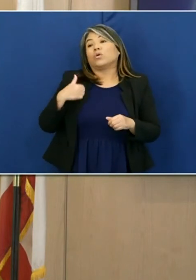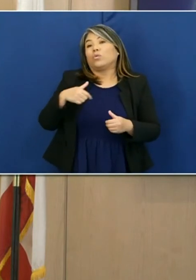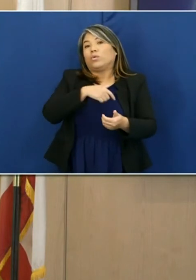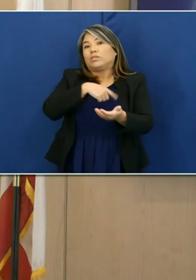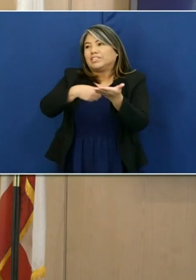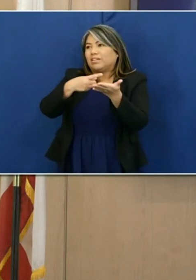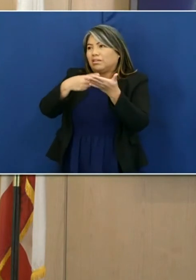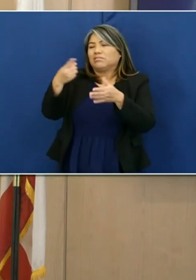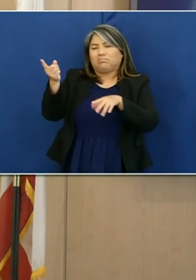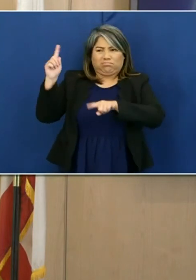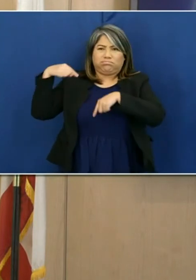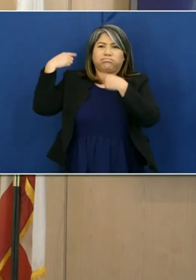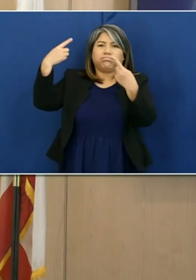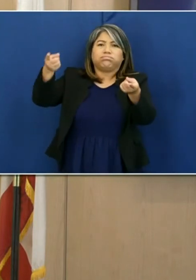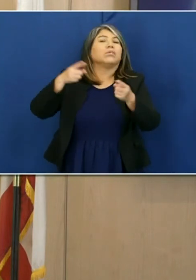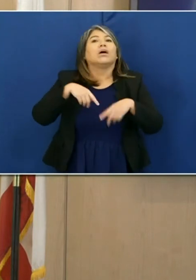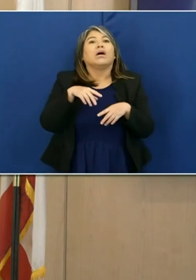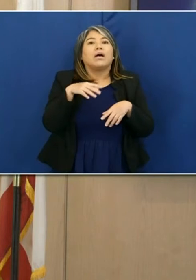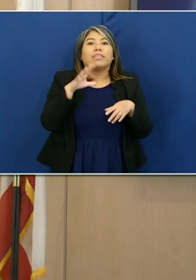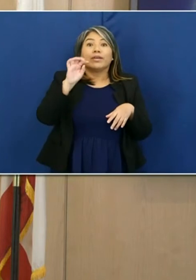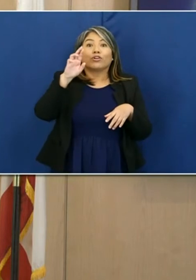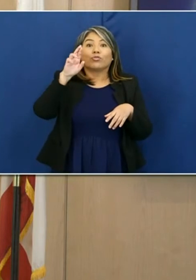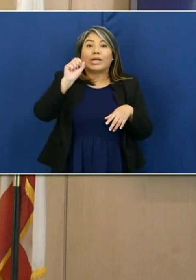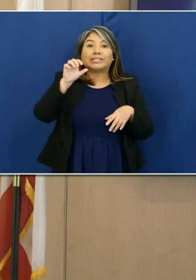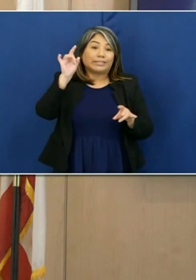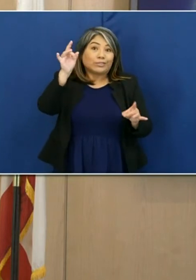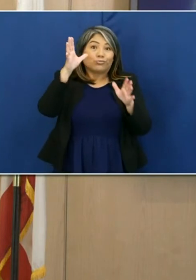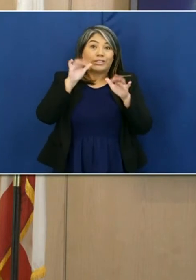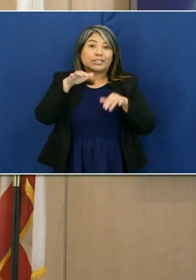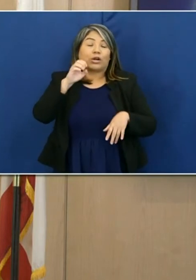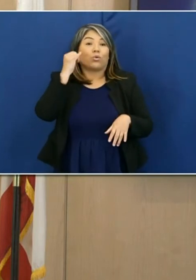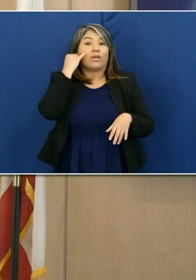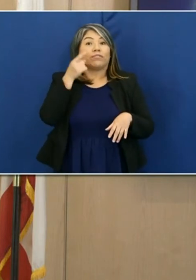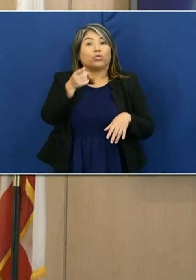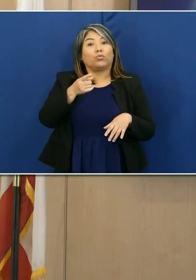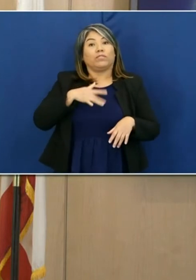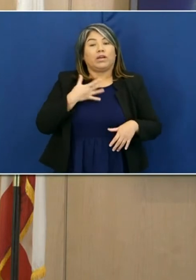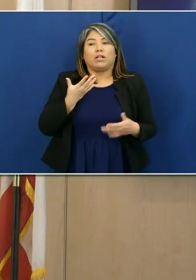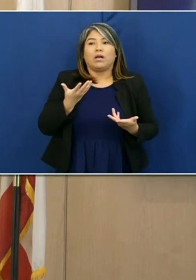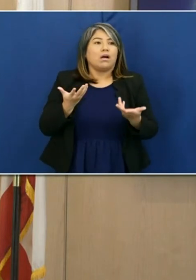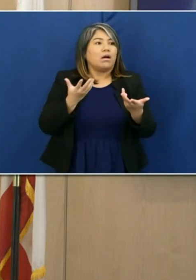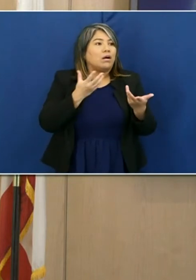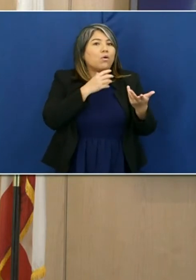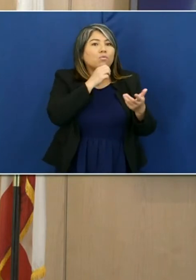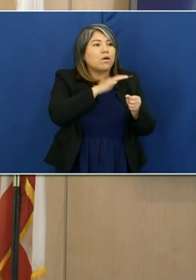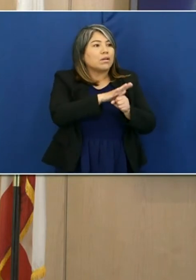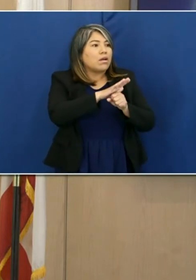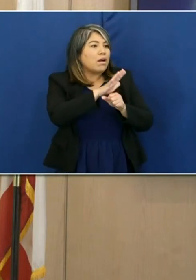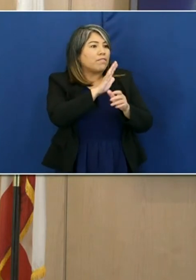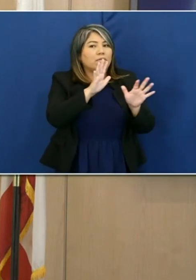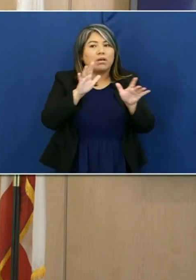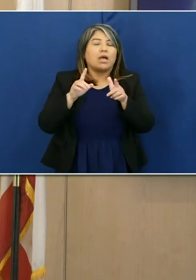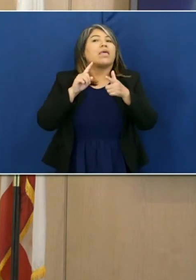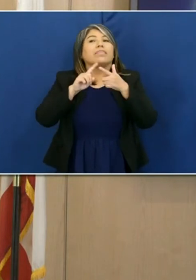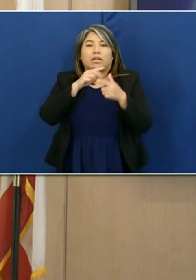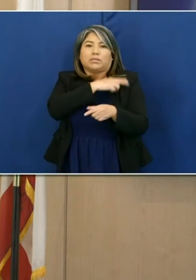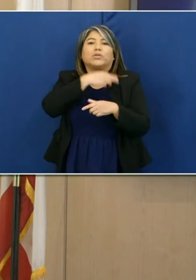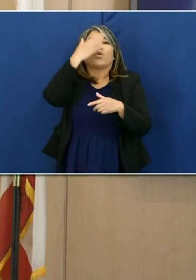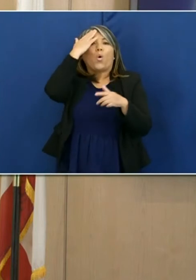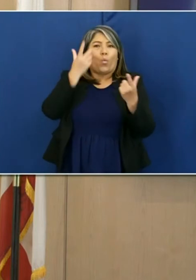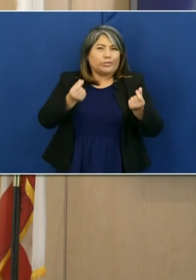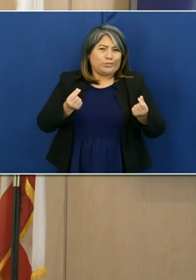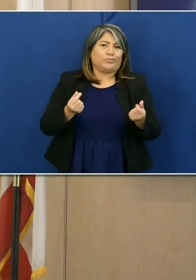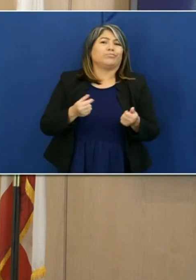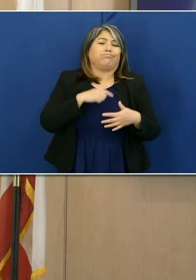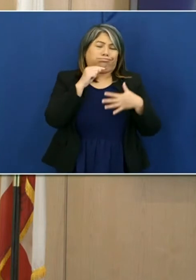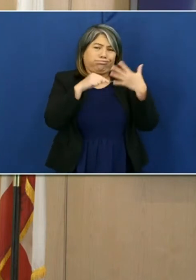has outlined the crisis care situation. If you end up in that situation where you don't have enough, the appropriate steps that hospitals need to take. And so I think